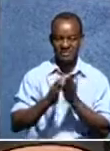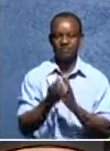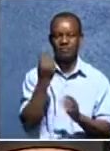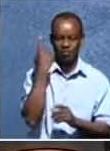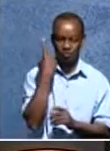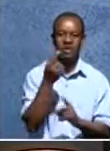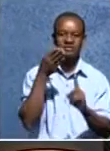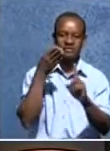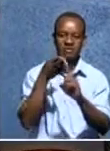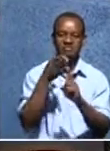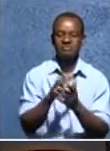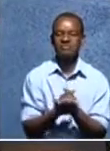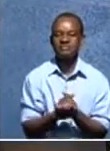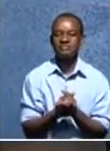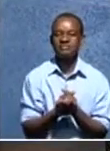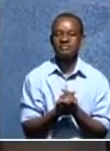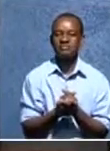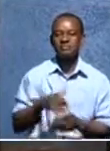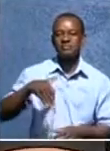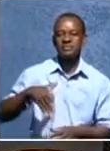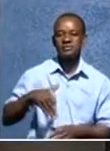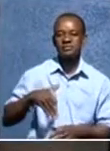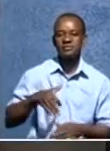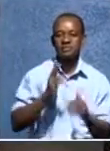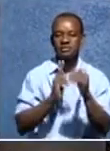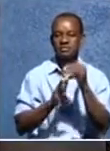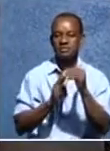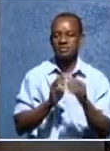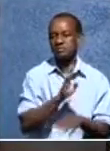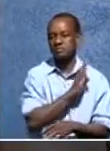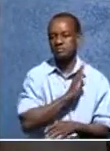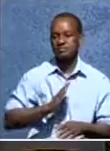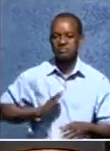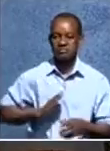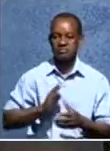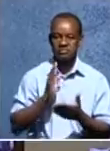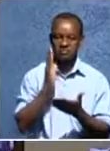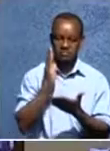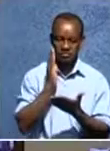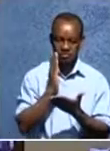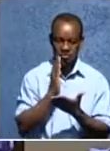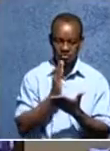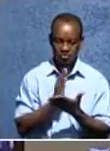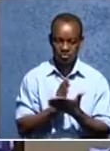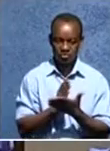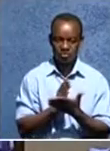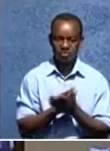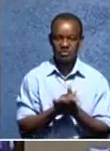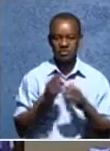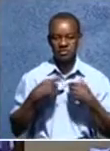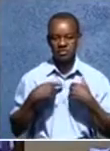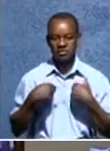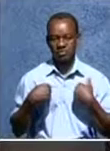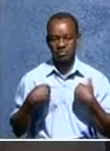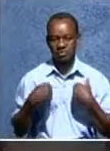I think Namibia Tourism Board would obviously be in a position to answer that. Umbrella body. We've seen the program, and you